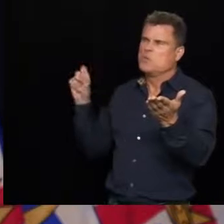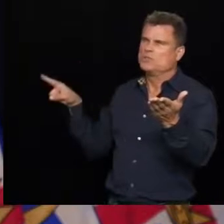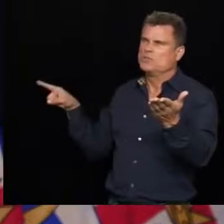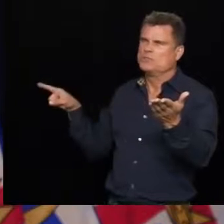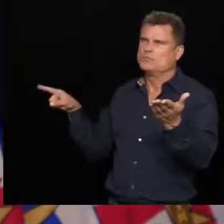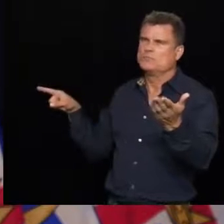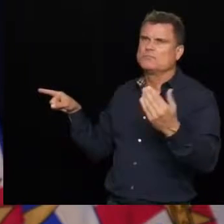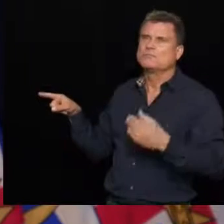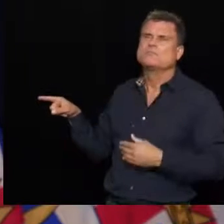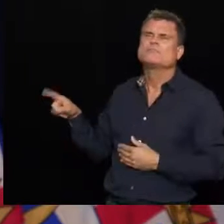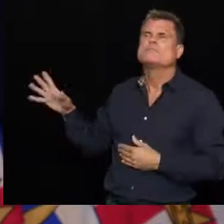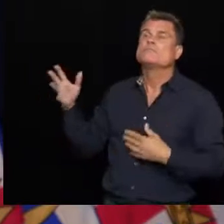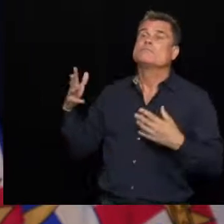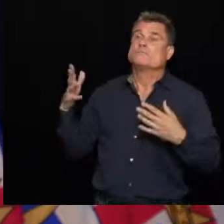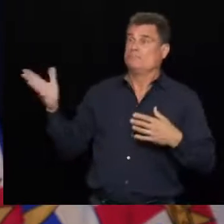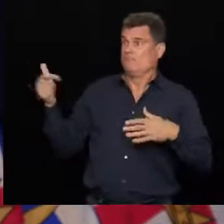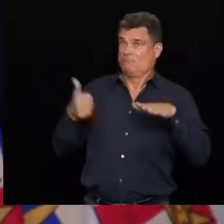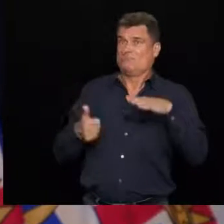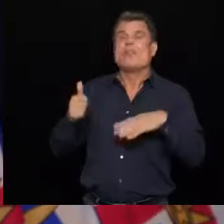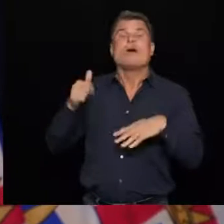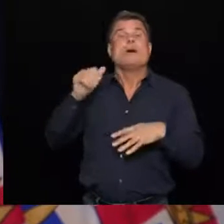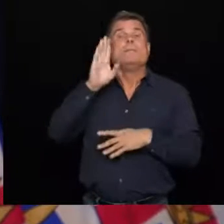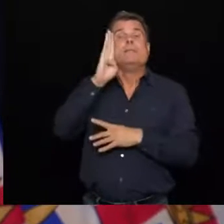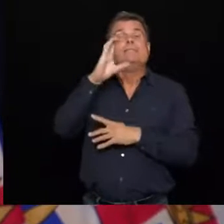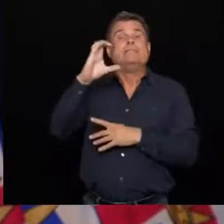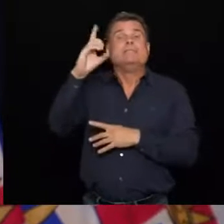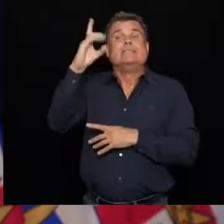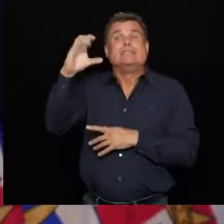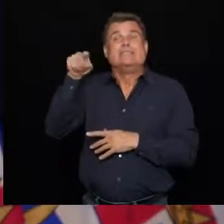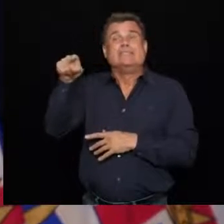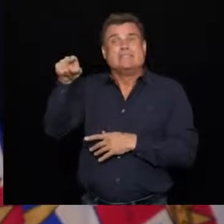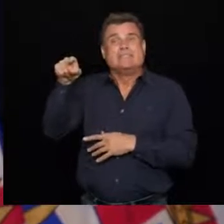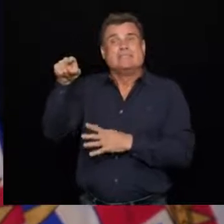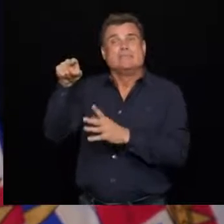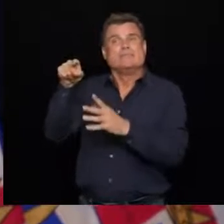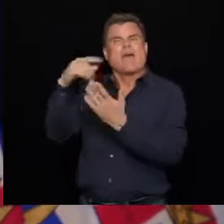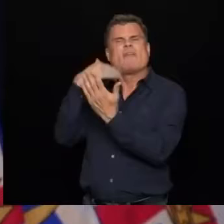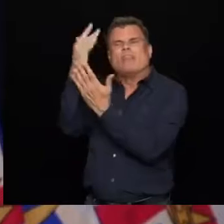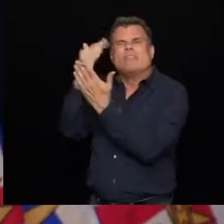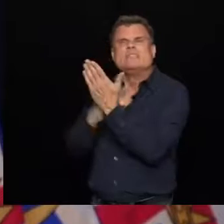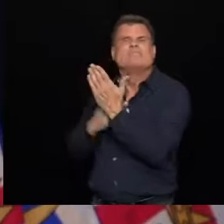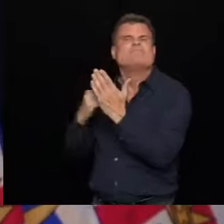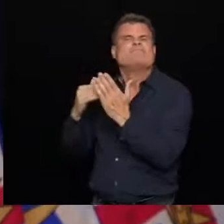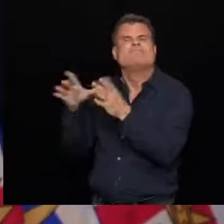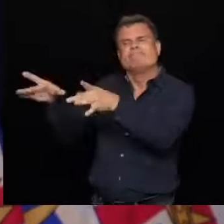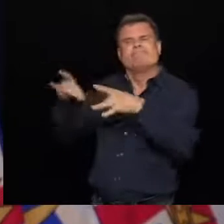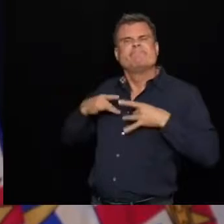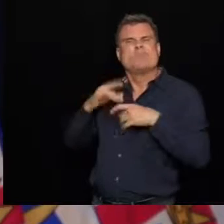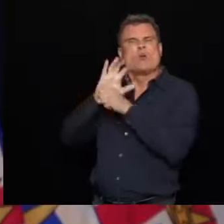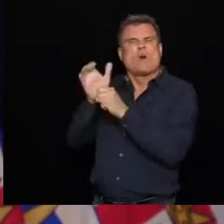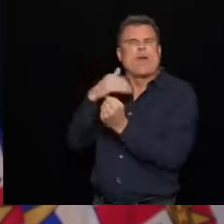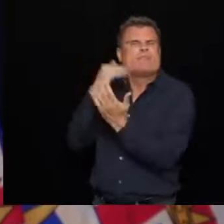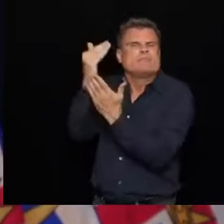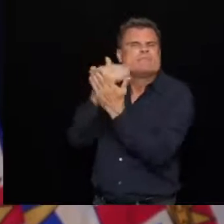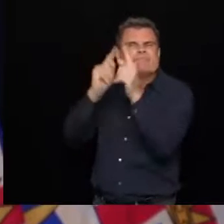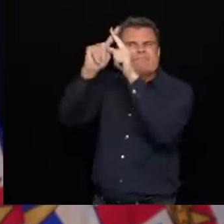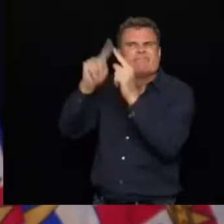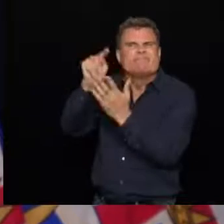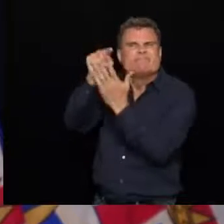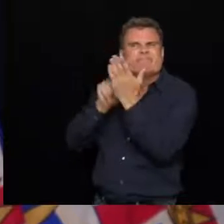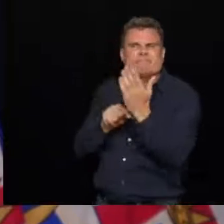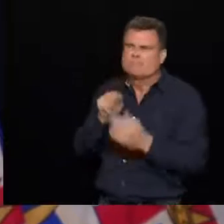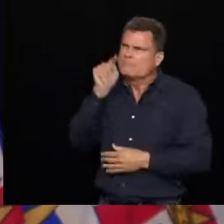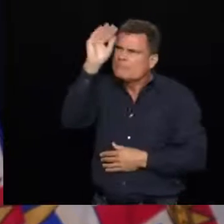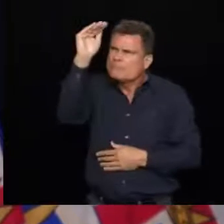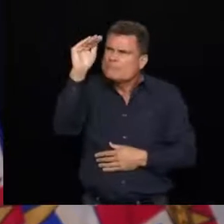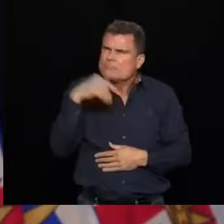are listed, and I just wonder what exactly low risk means. You mentioned that the exposures so far